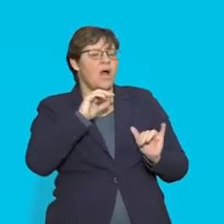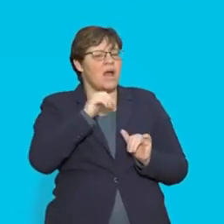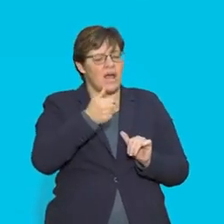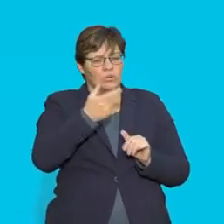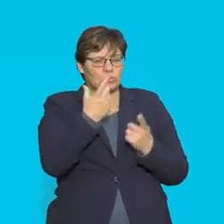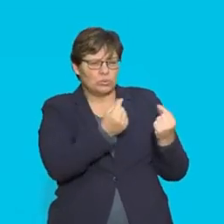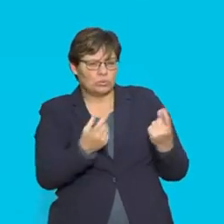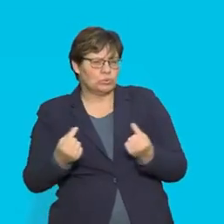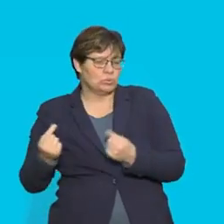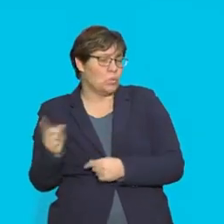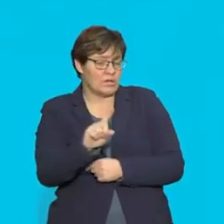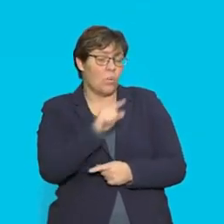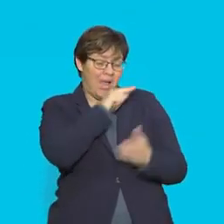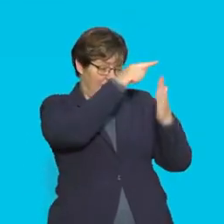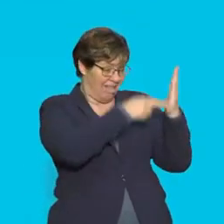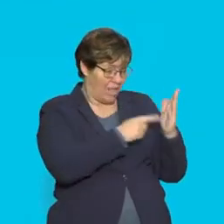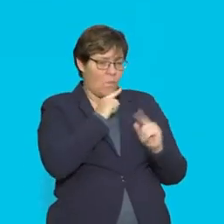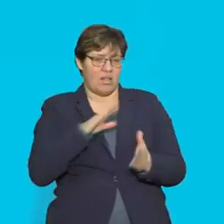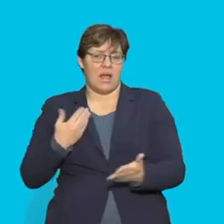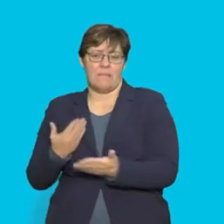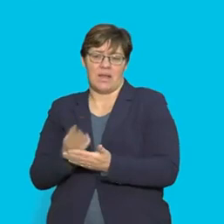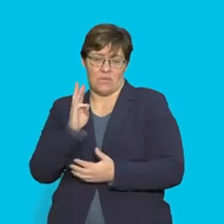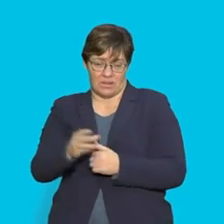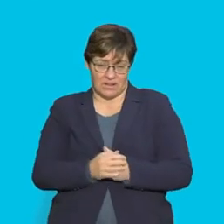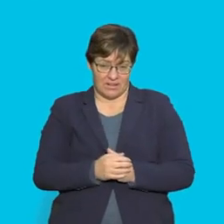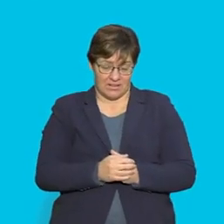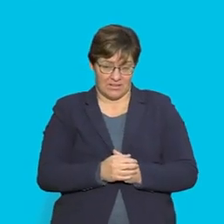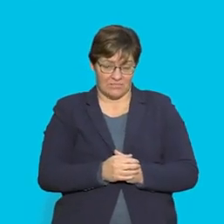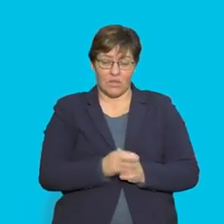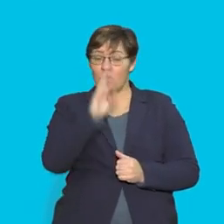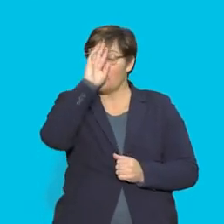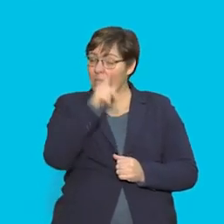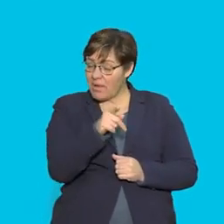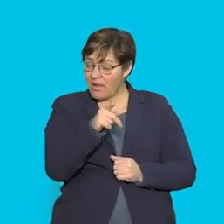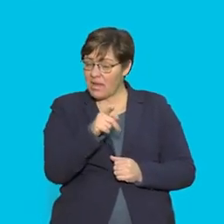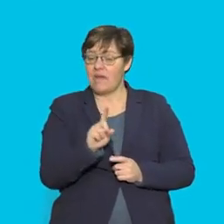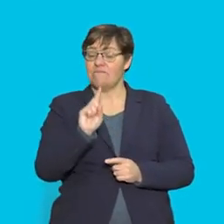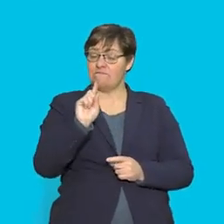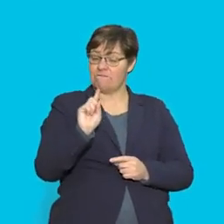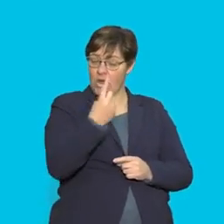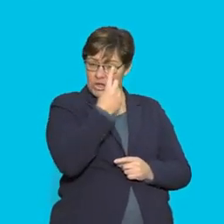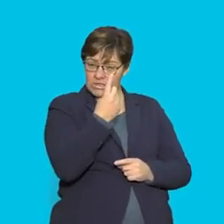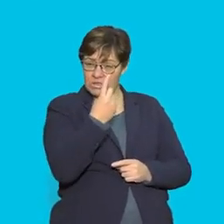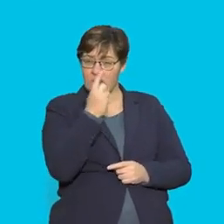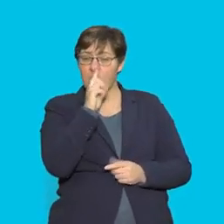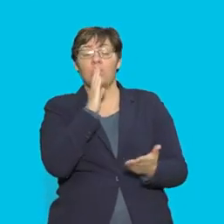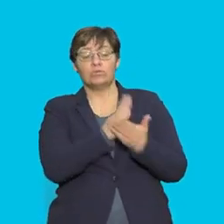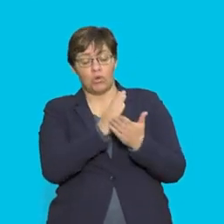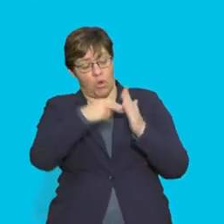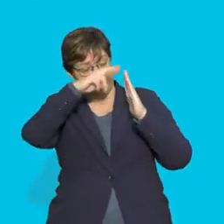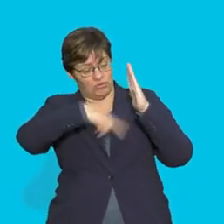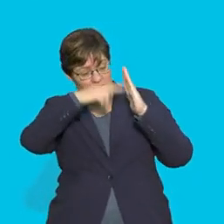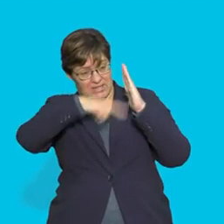to apply it, right? So remember, what did we say? We said firstly you must make sure that you read through